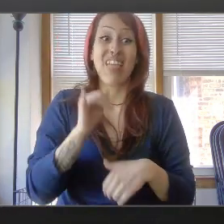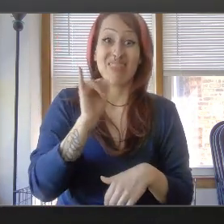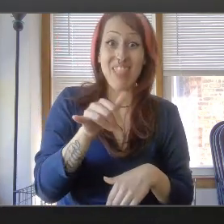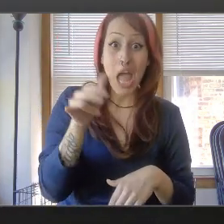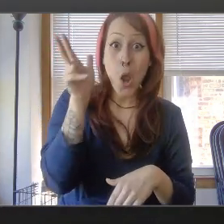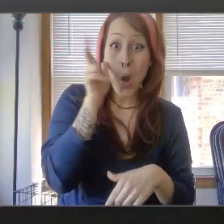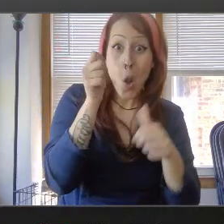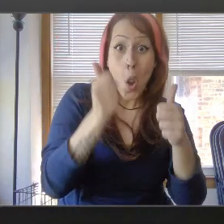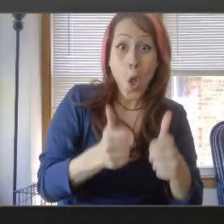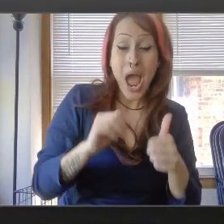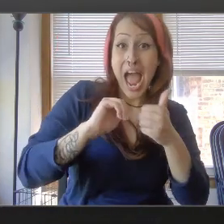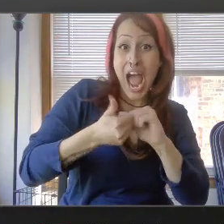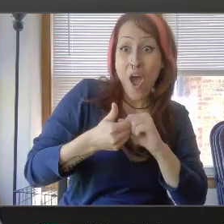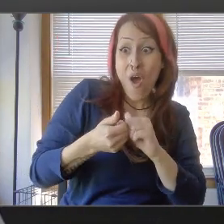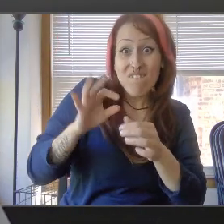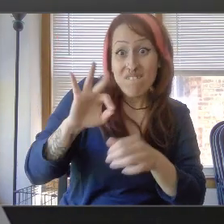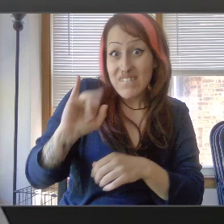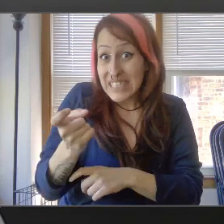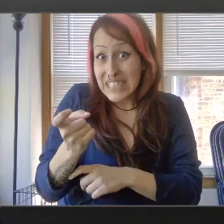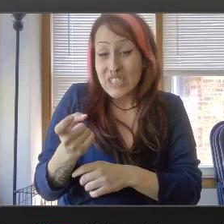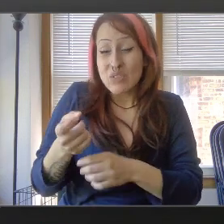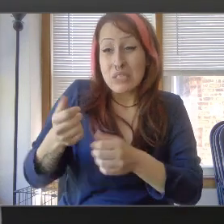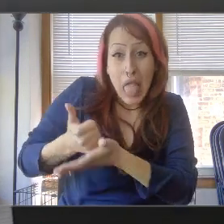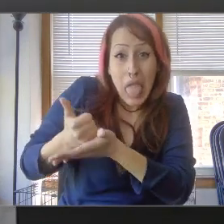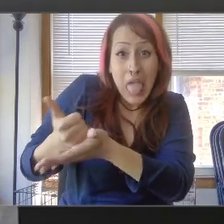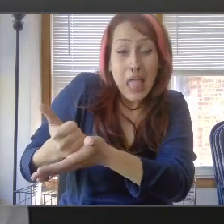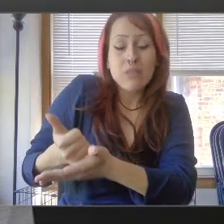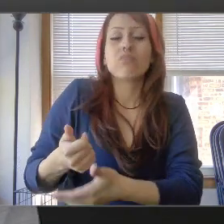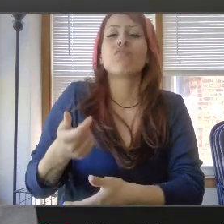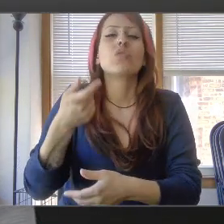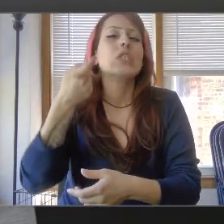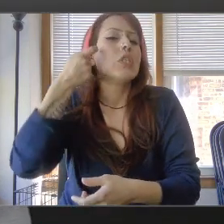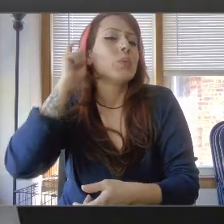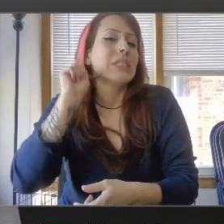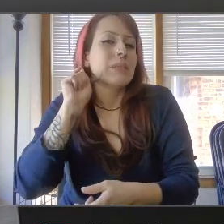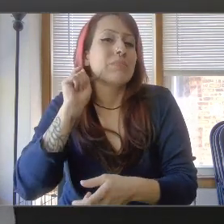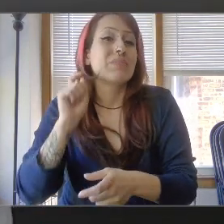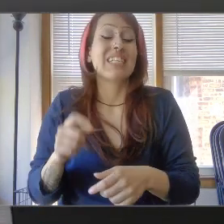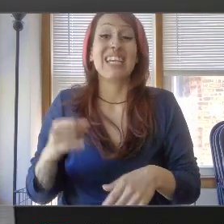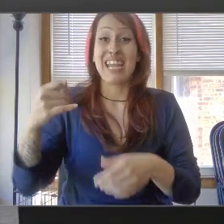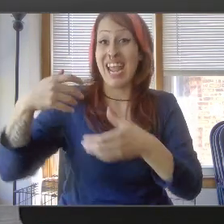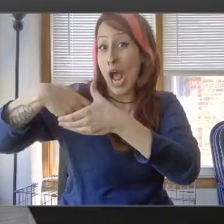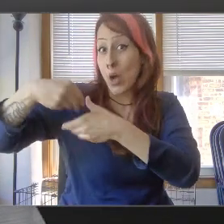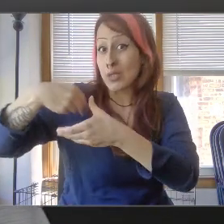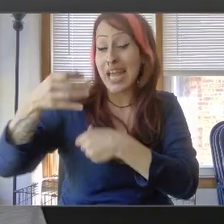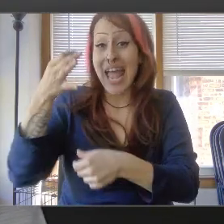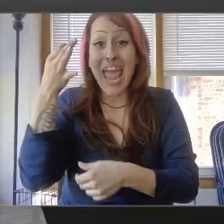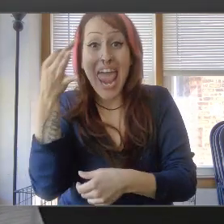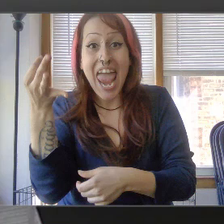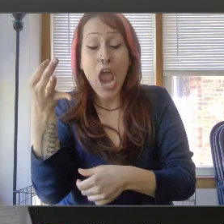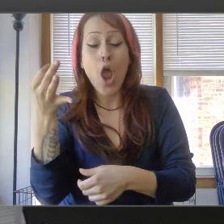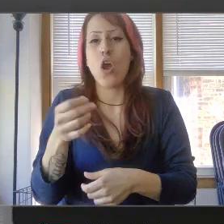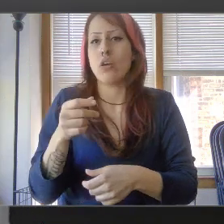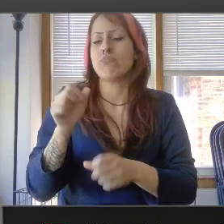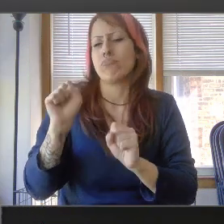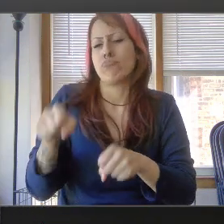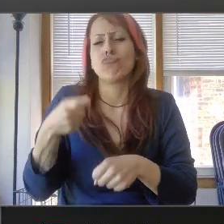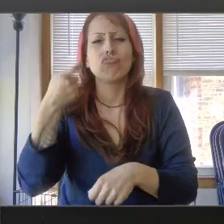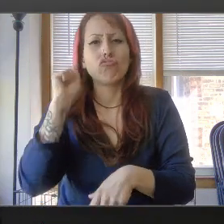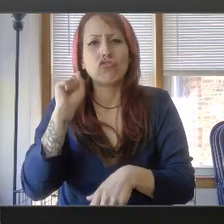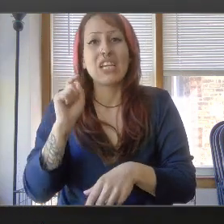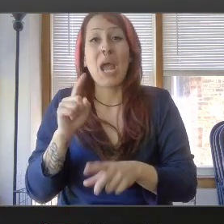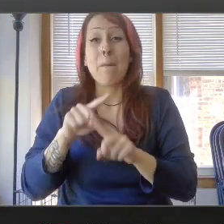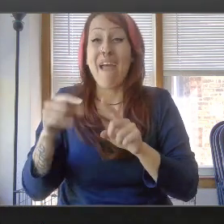hair cells are the ones that are damaged. If too many inner hair cells are damaged, it prevents the proper transmission of sound to the